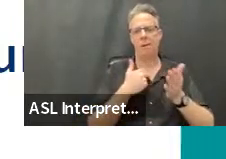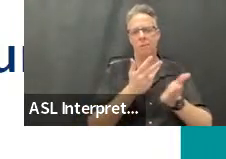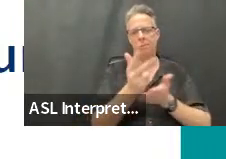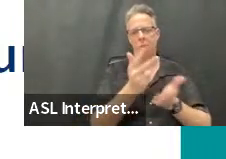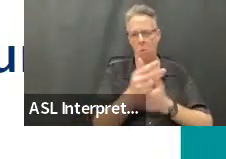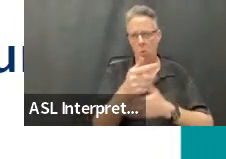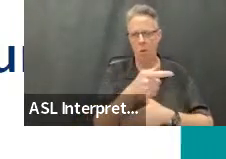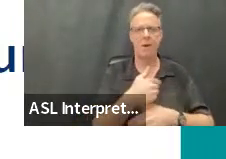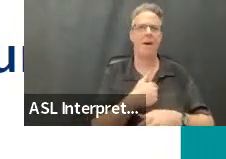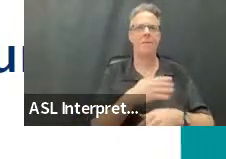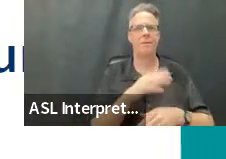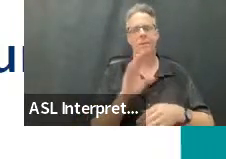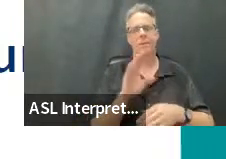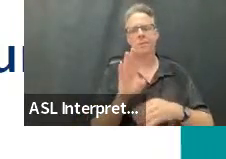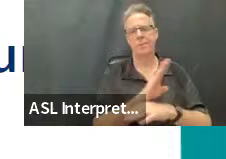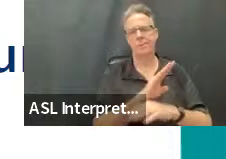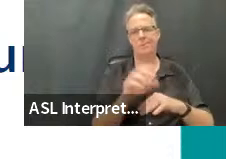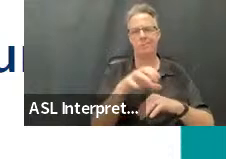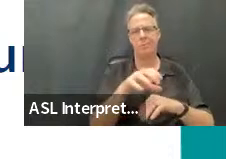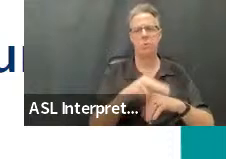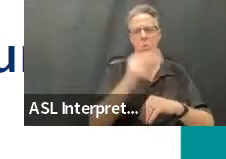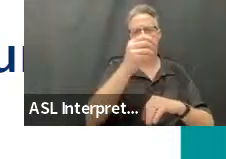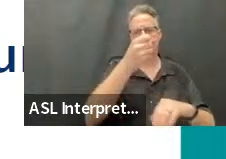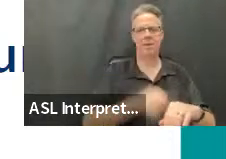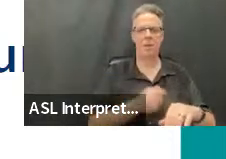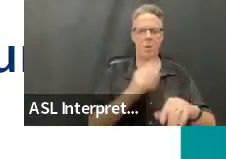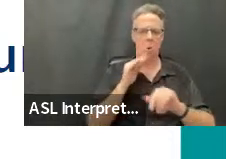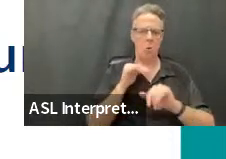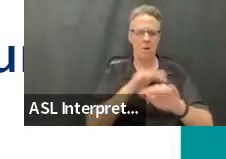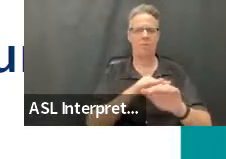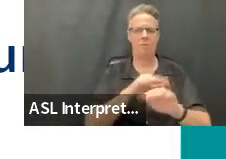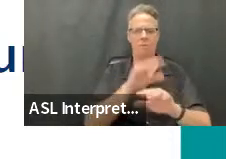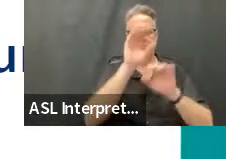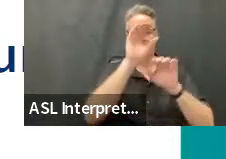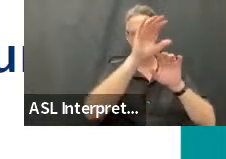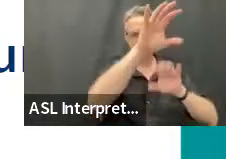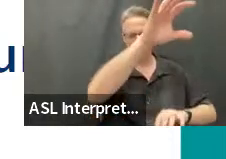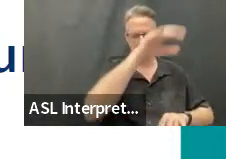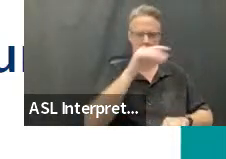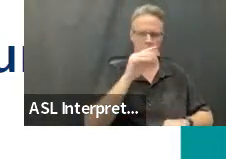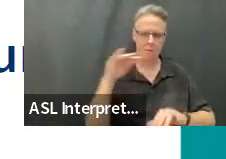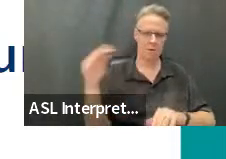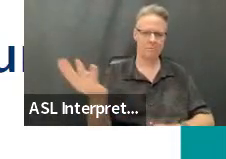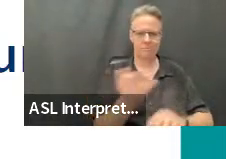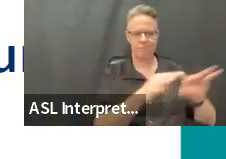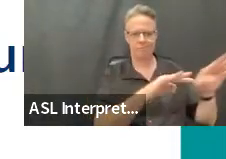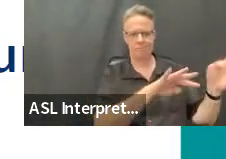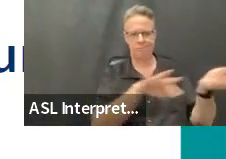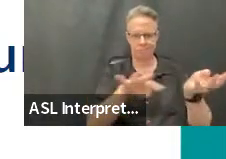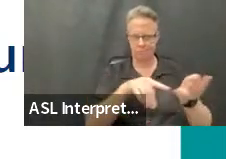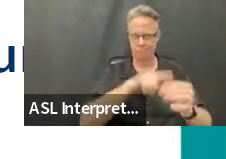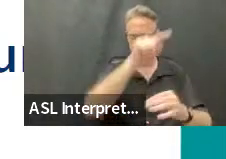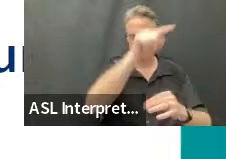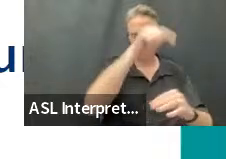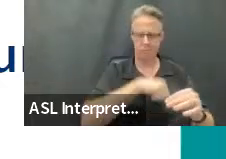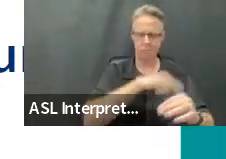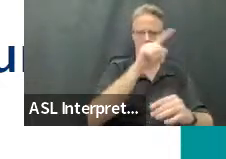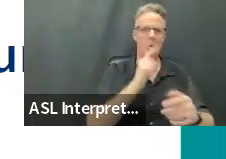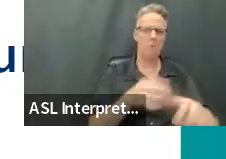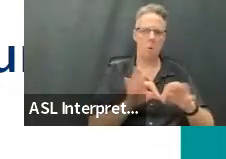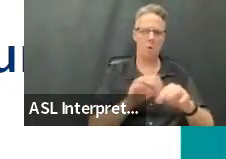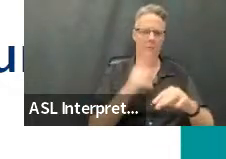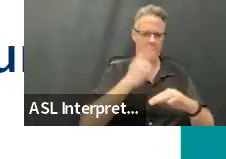industrial areas on both the north and south side of the river that are very important and trip generators for